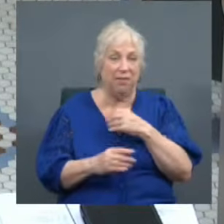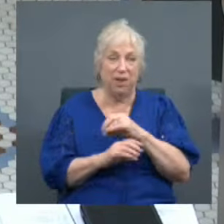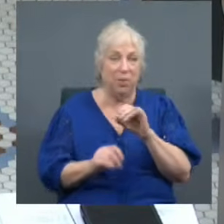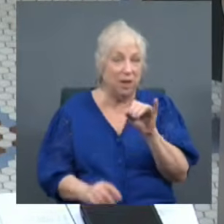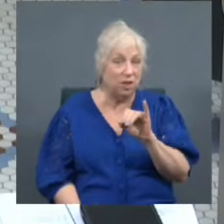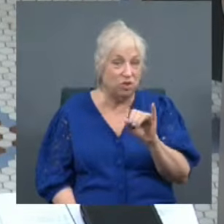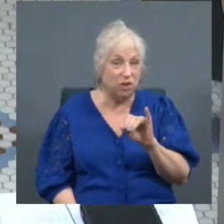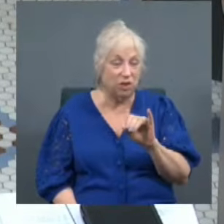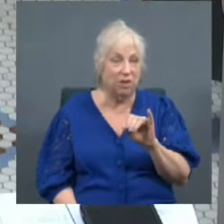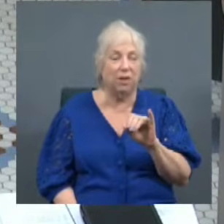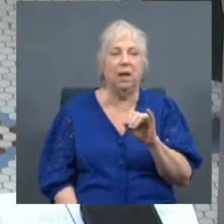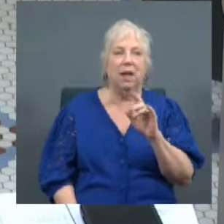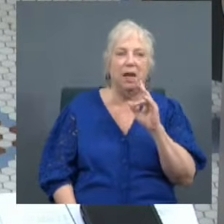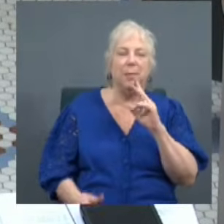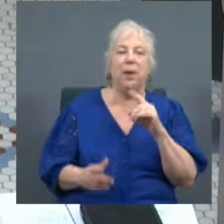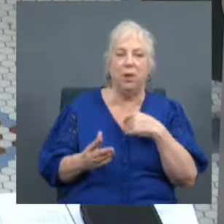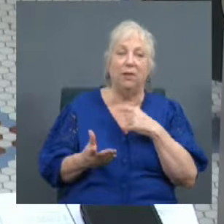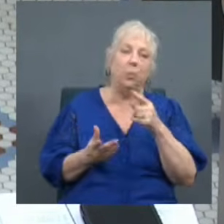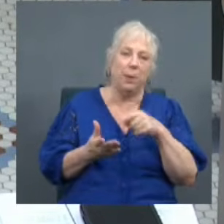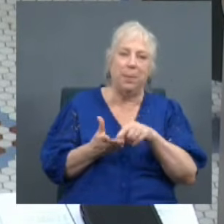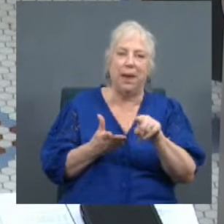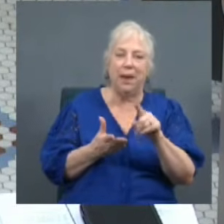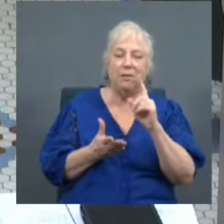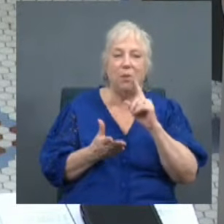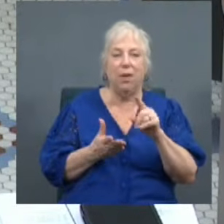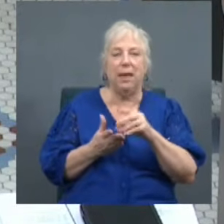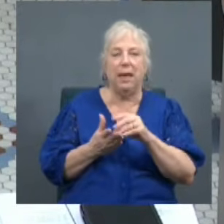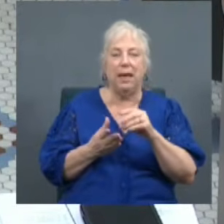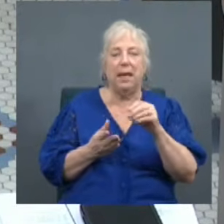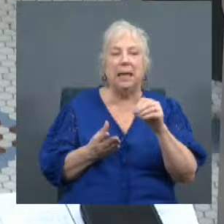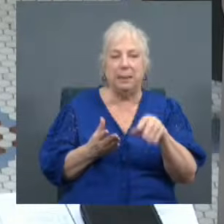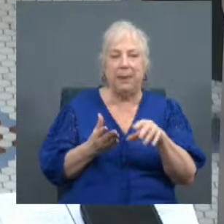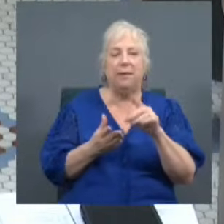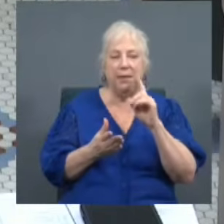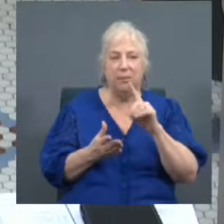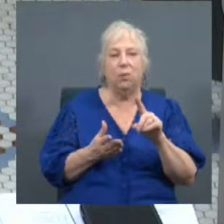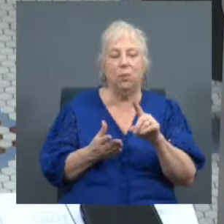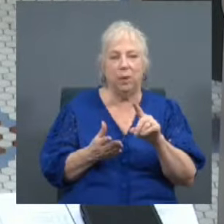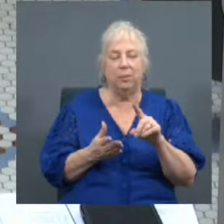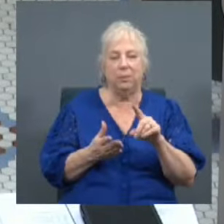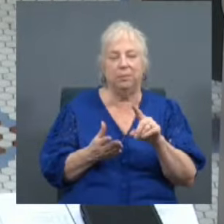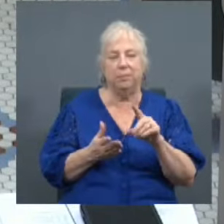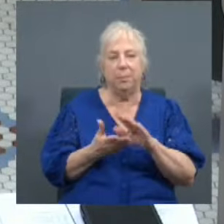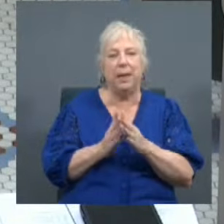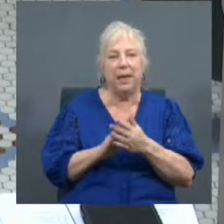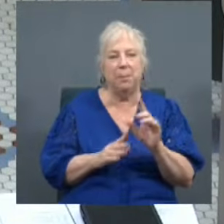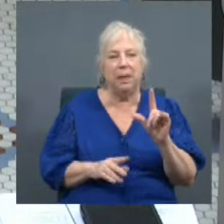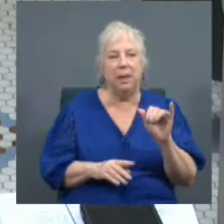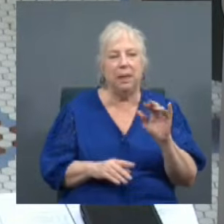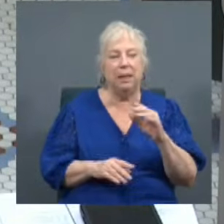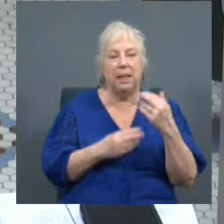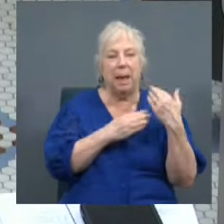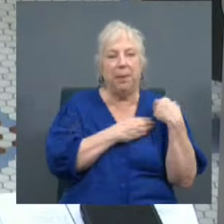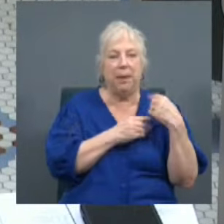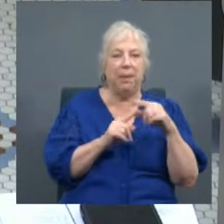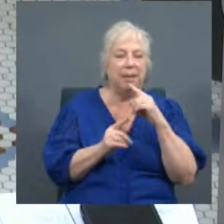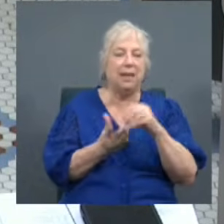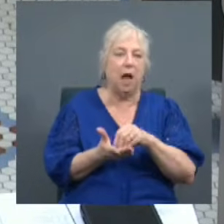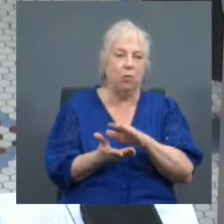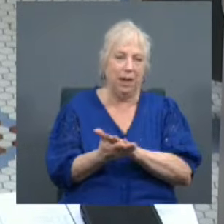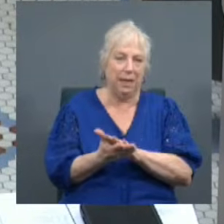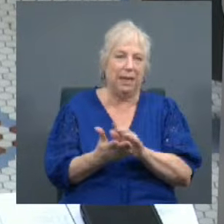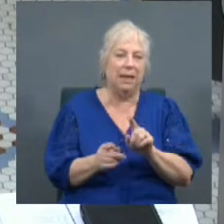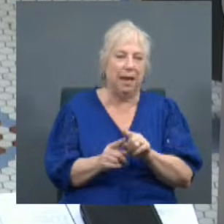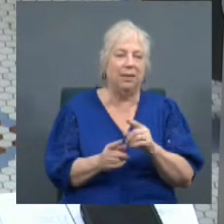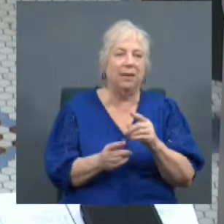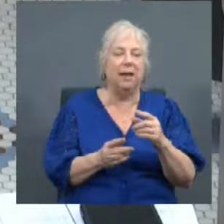it's going to be, I mean, as we pay for the expenses, it'll be a liability at that point when we incur those, but. It's not written on the books as a liability at all. Correct.